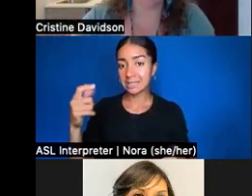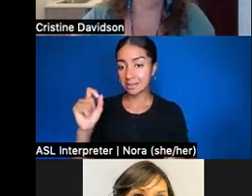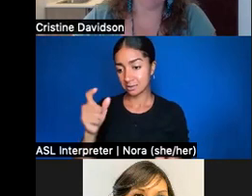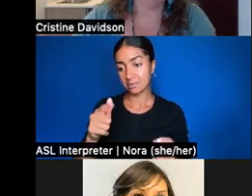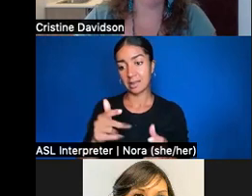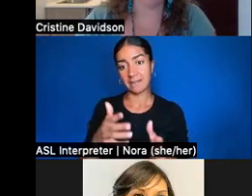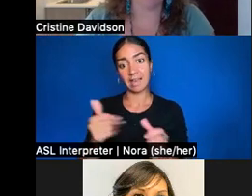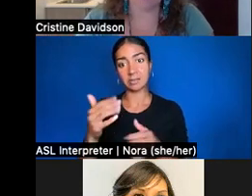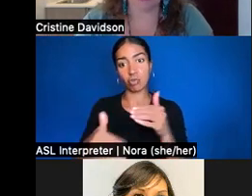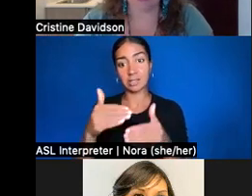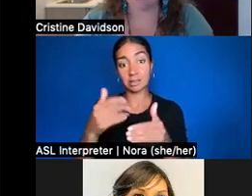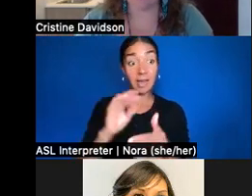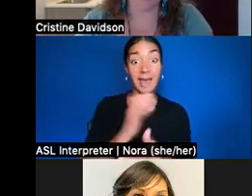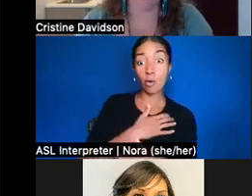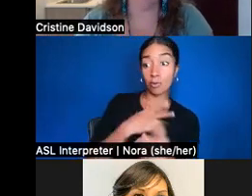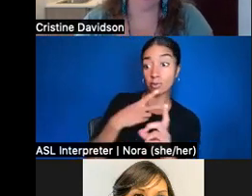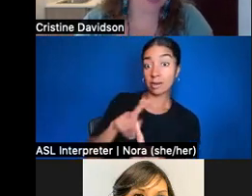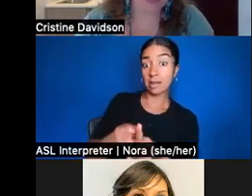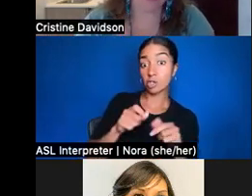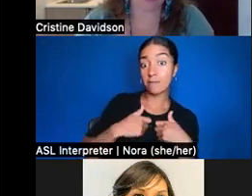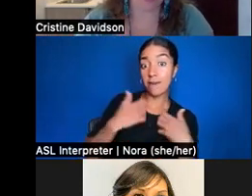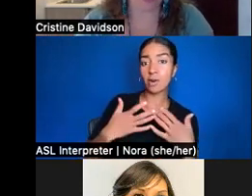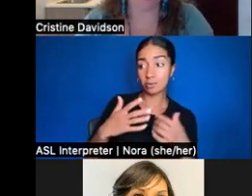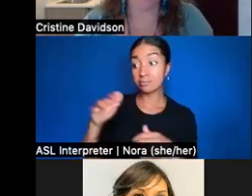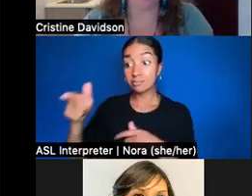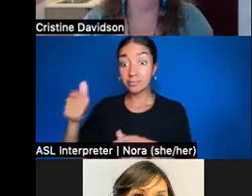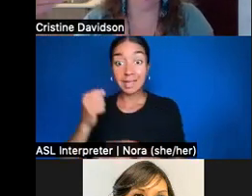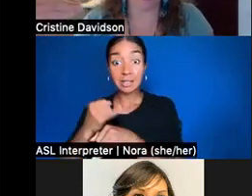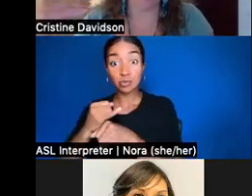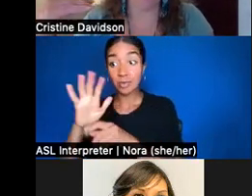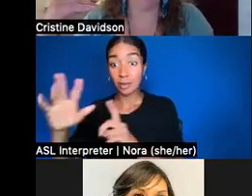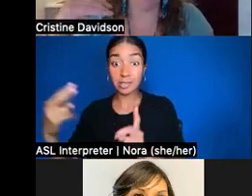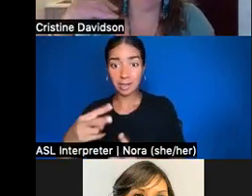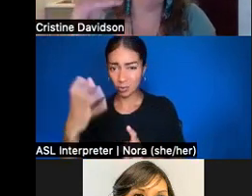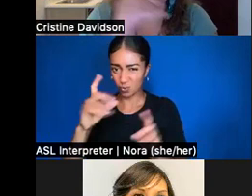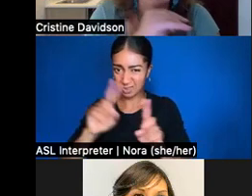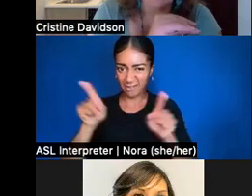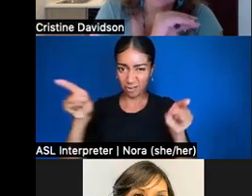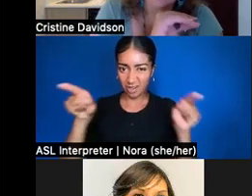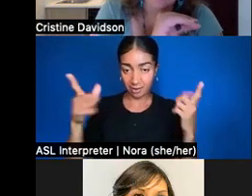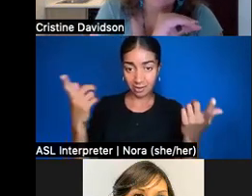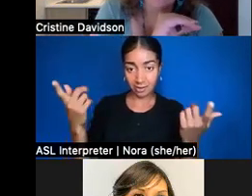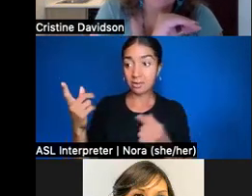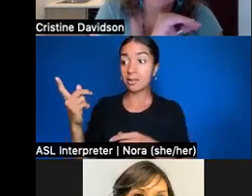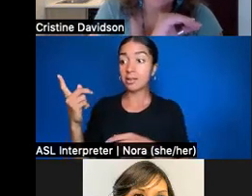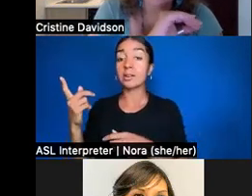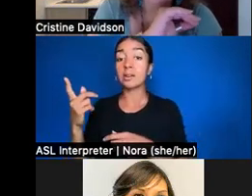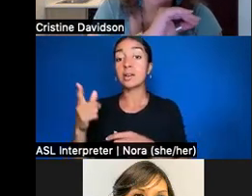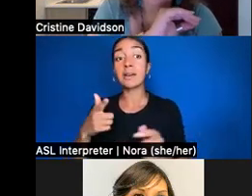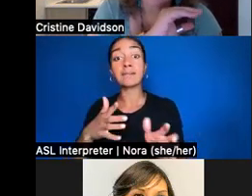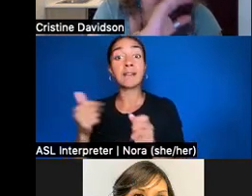institution, right? Speedy proceedings can take years, actually, for for the investigation to